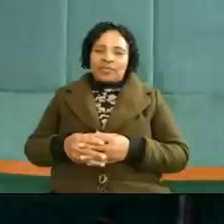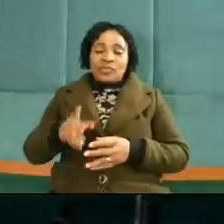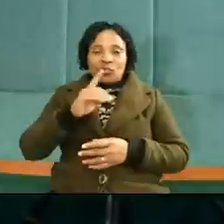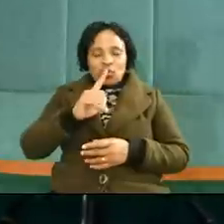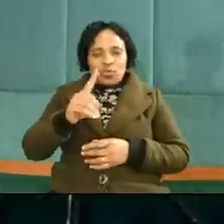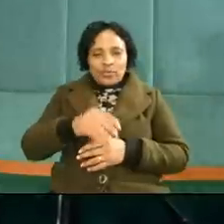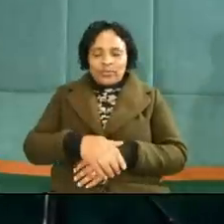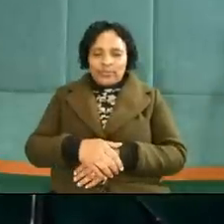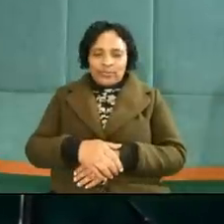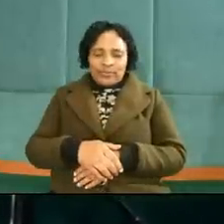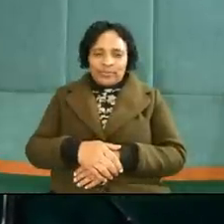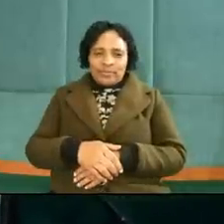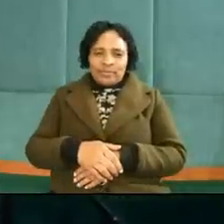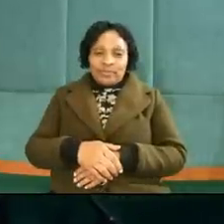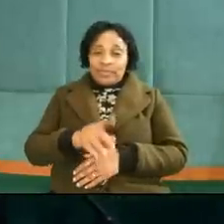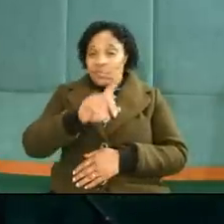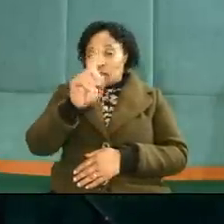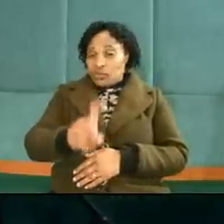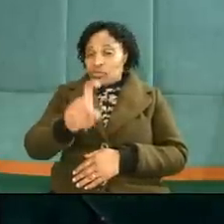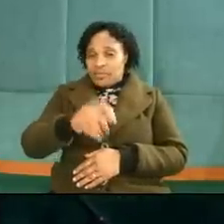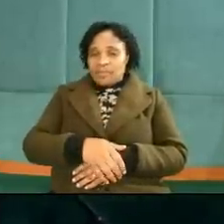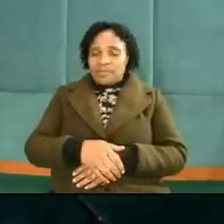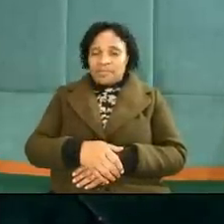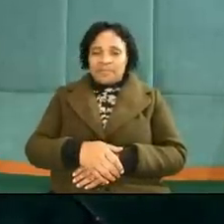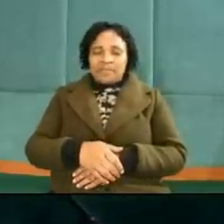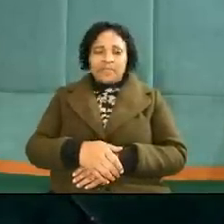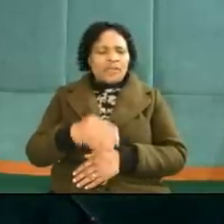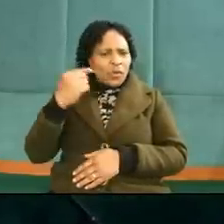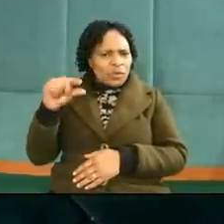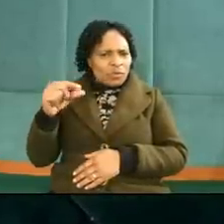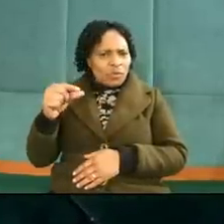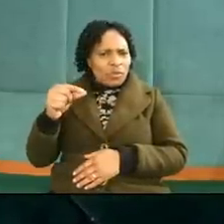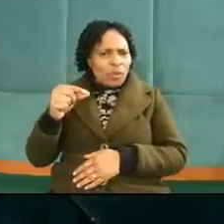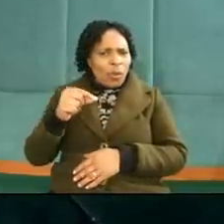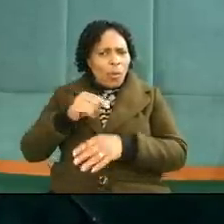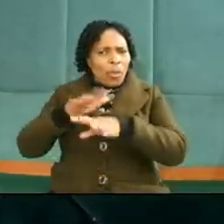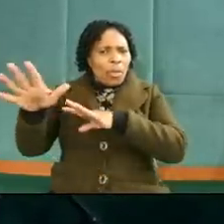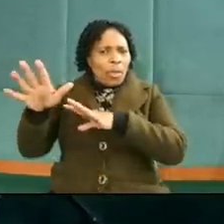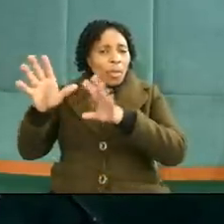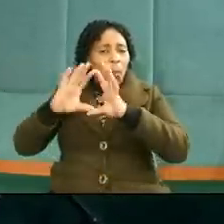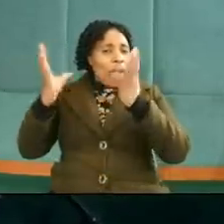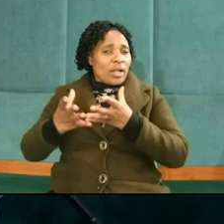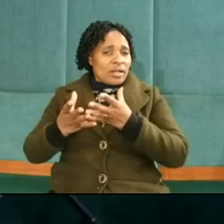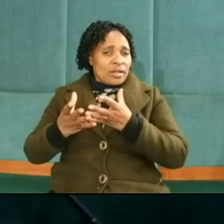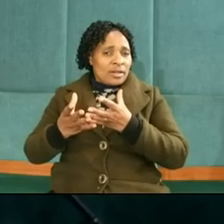So, the question is then, has the gospel gone over the world?